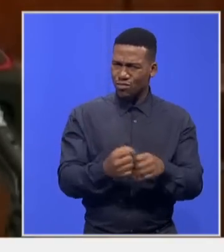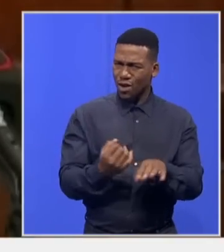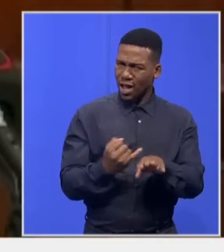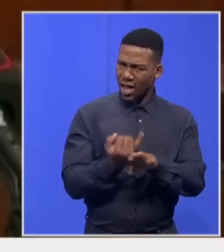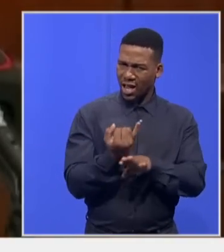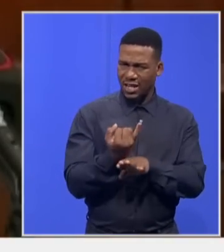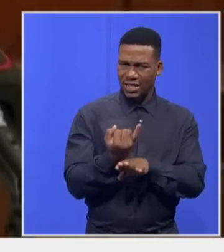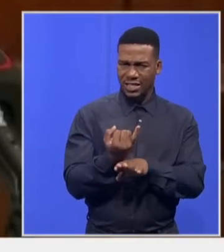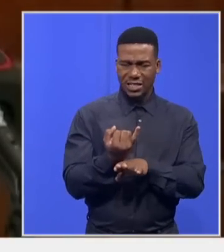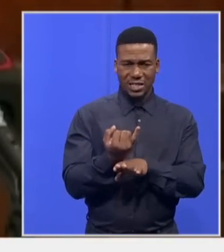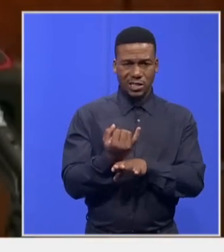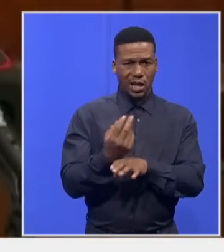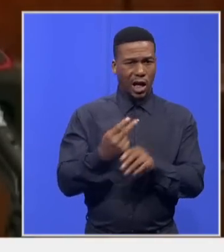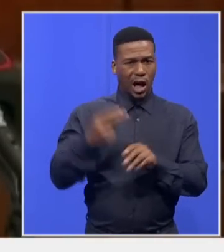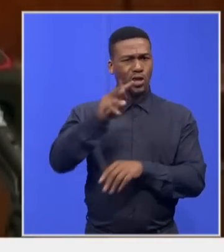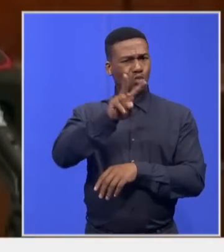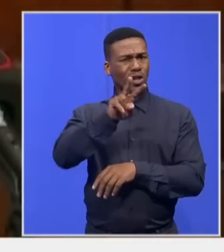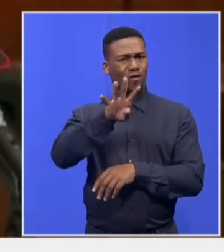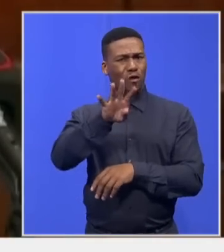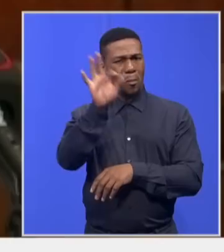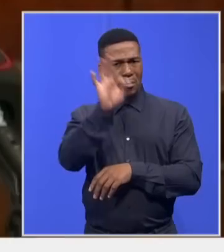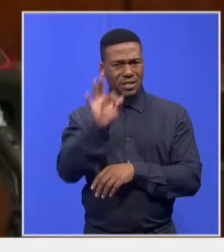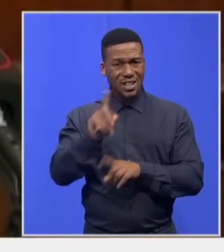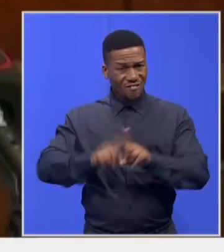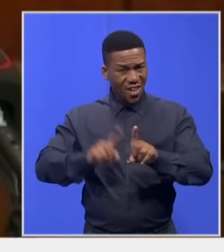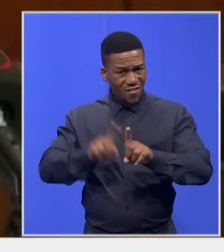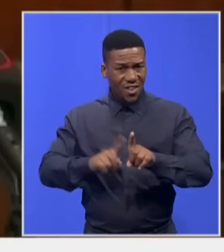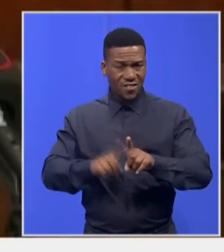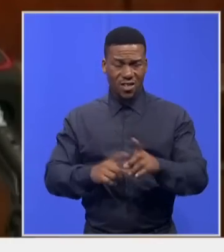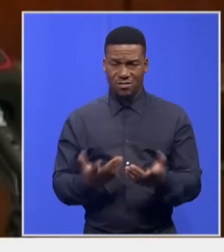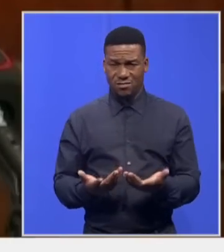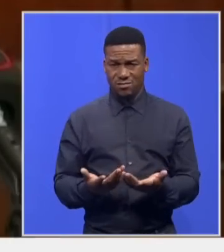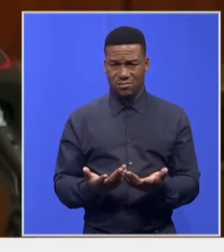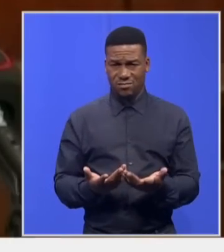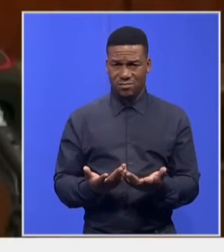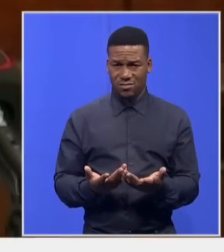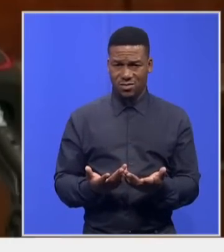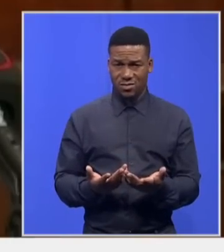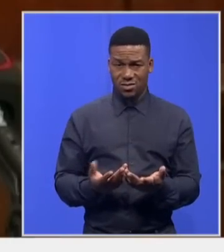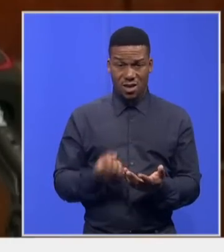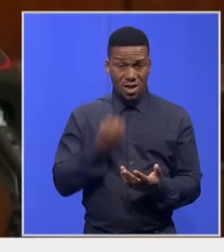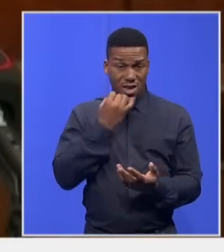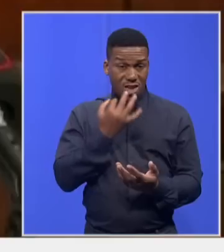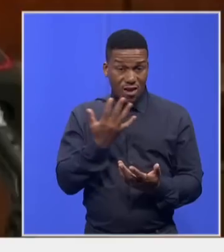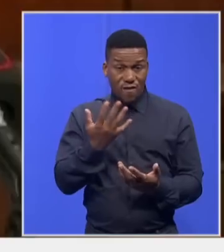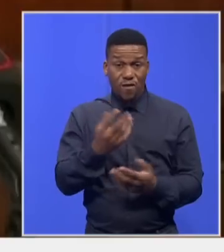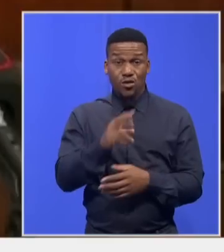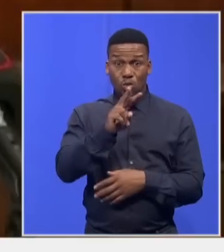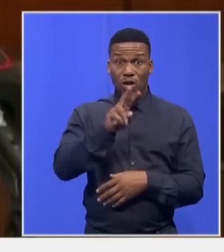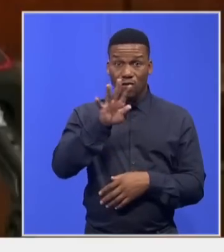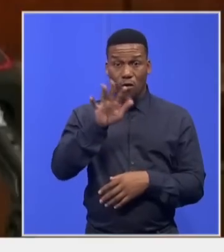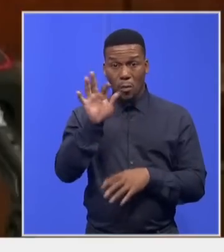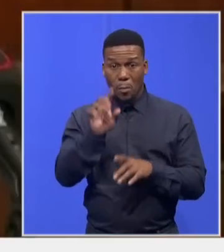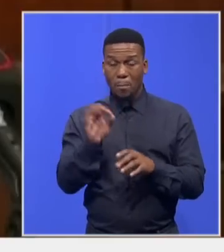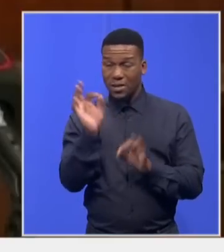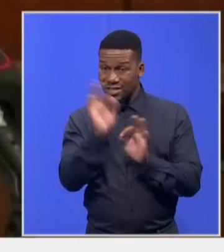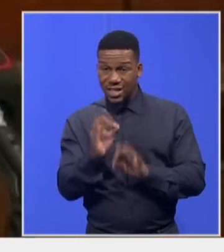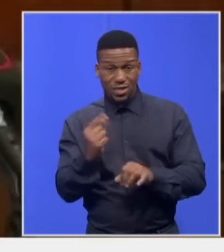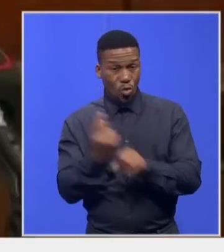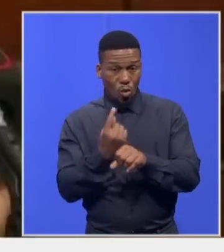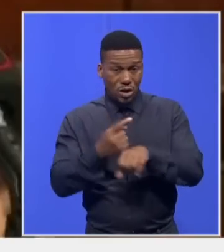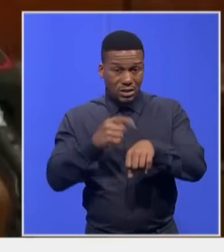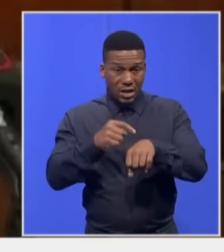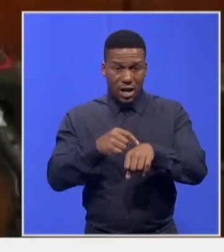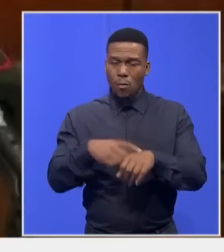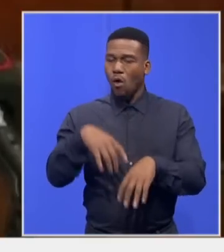about 24%. So if you like, 24% of the time these units are out, and we are